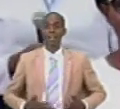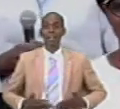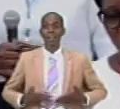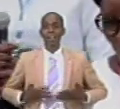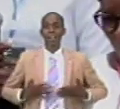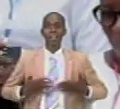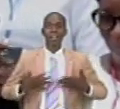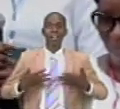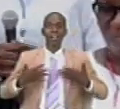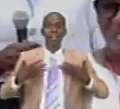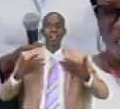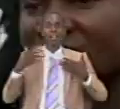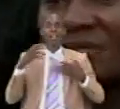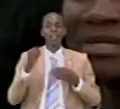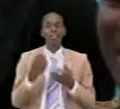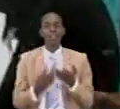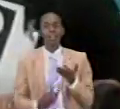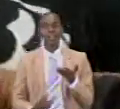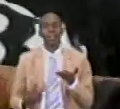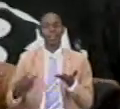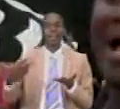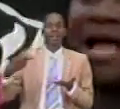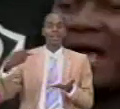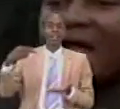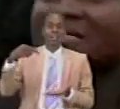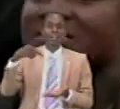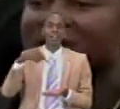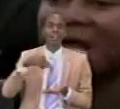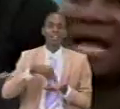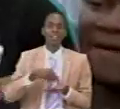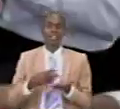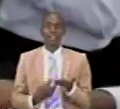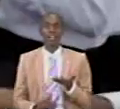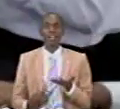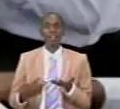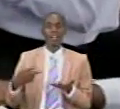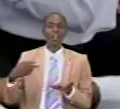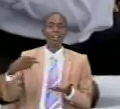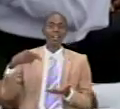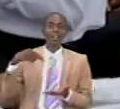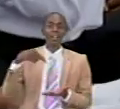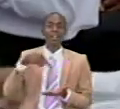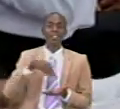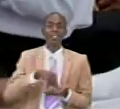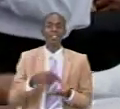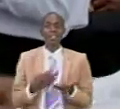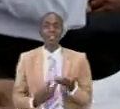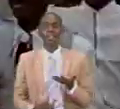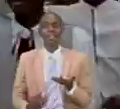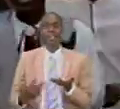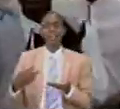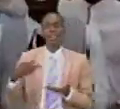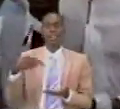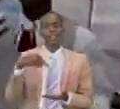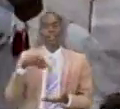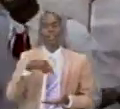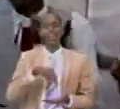lives all right I'll rise arise